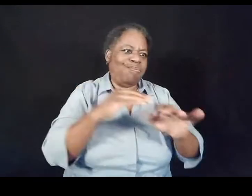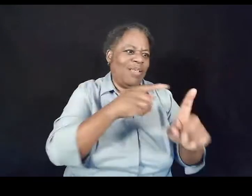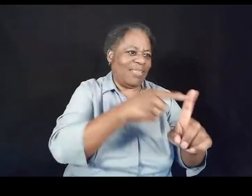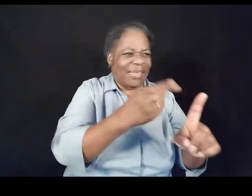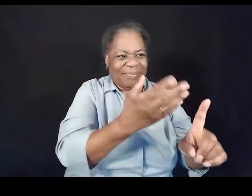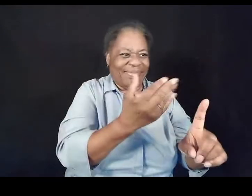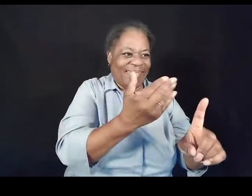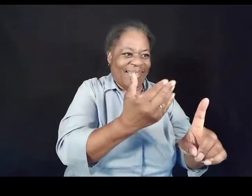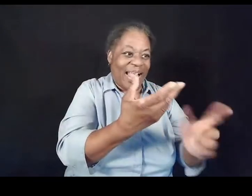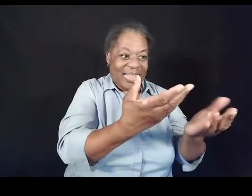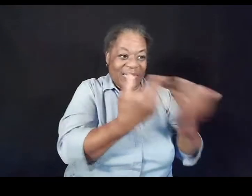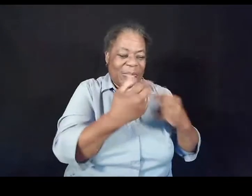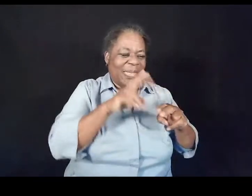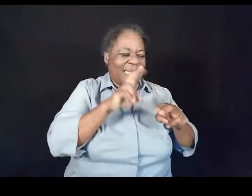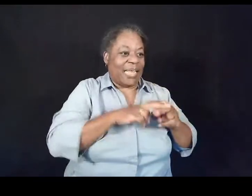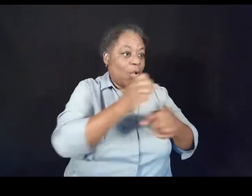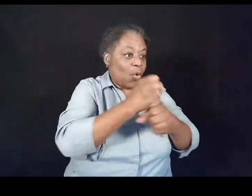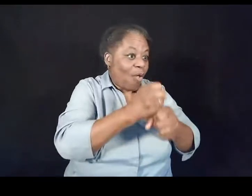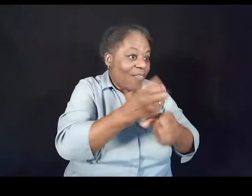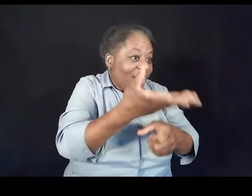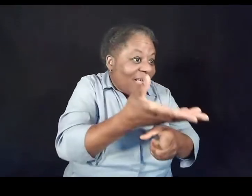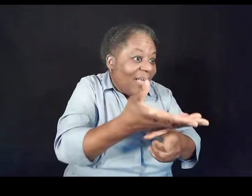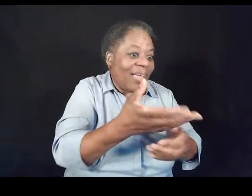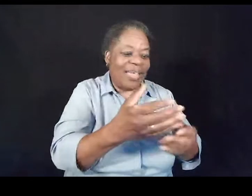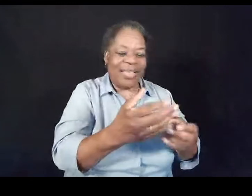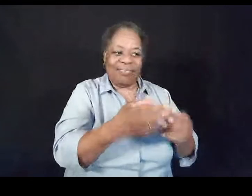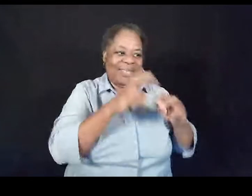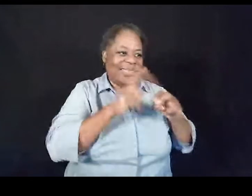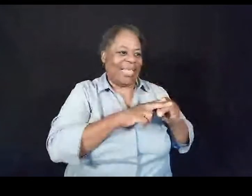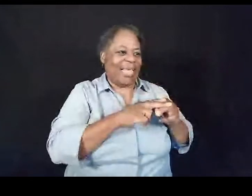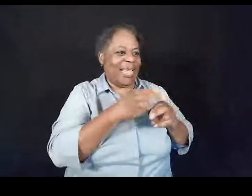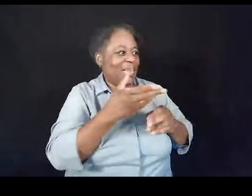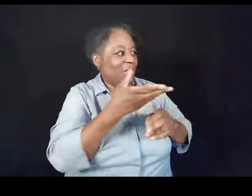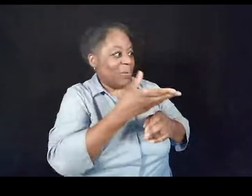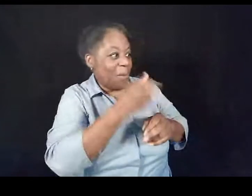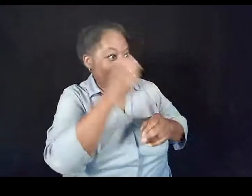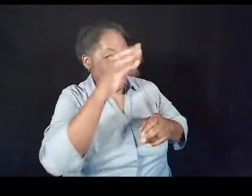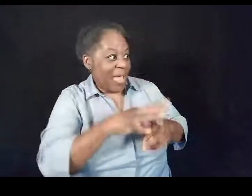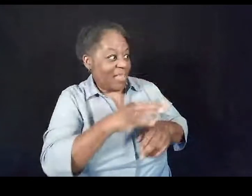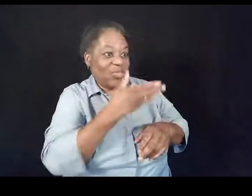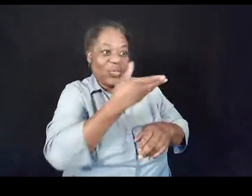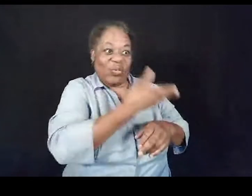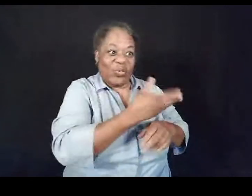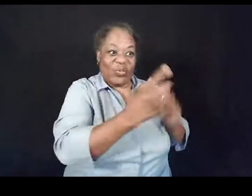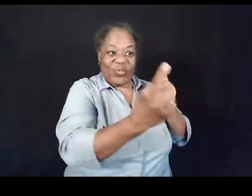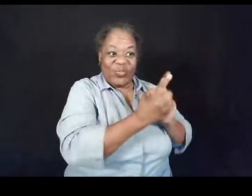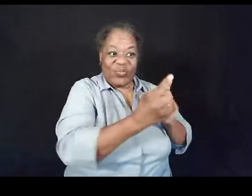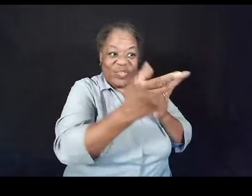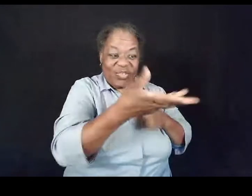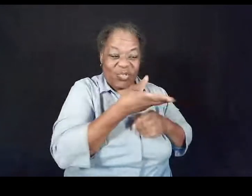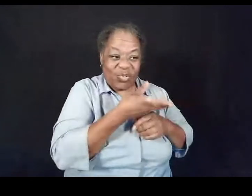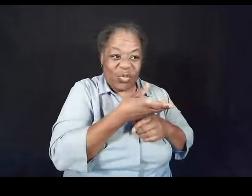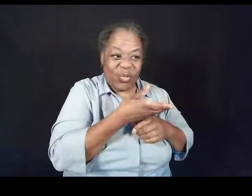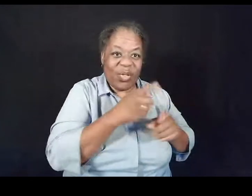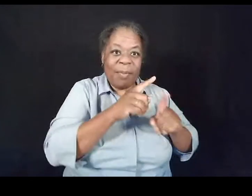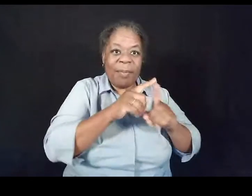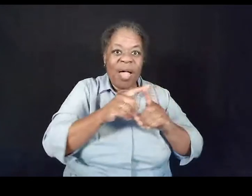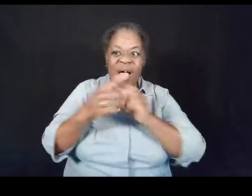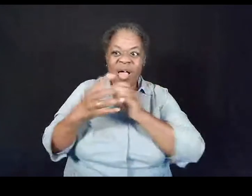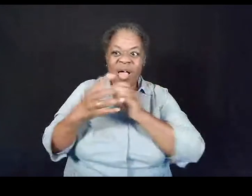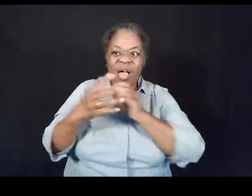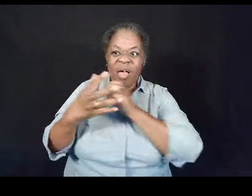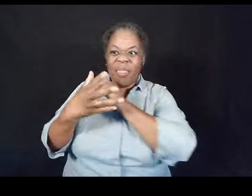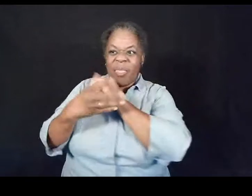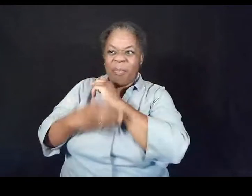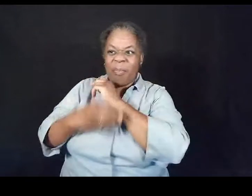down on the aisle, introducing him to one of the pastors on the way in. Meanwhile, the poorly dressed man stands alone